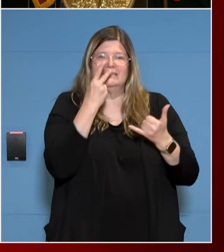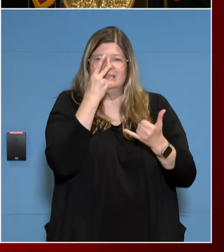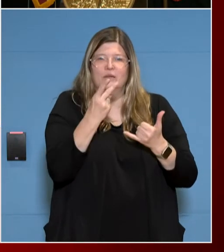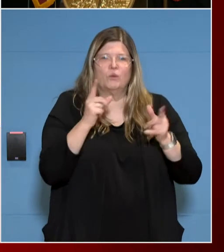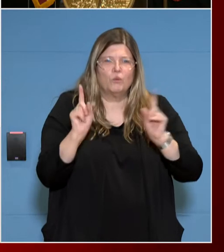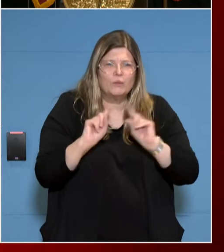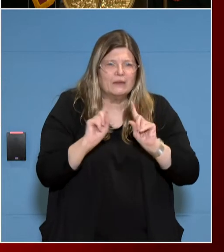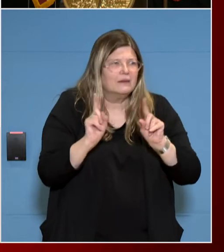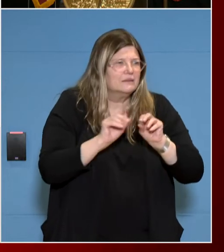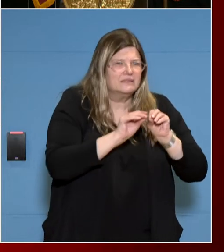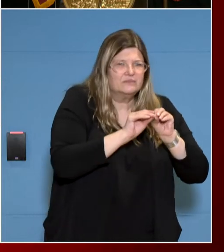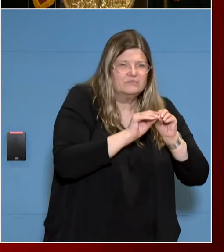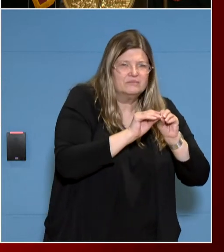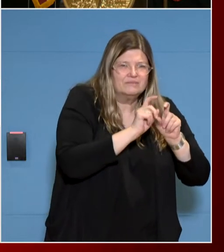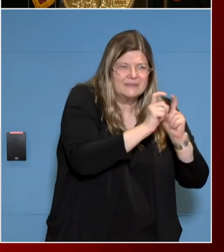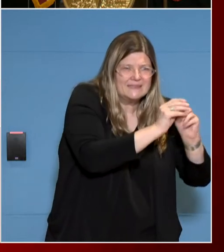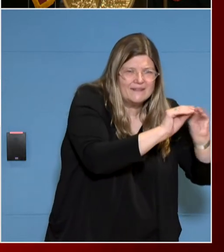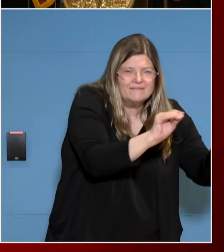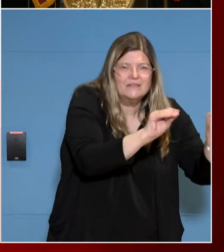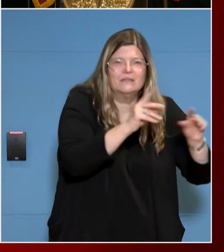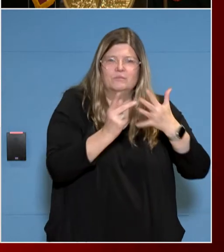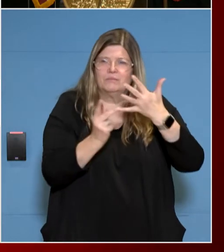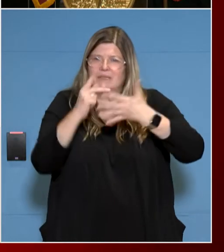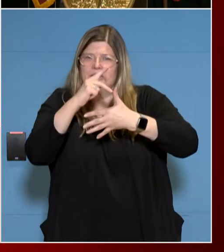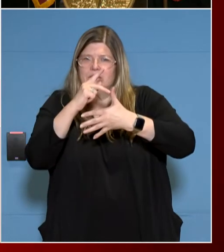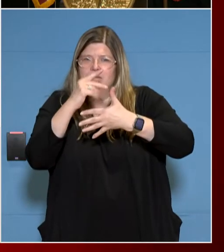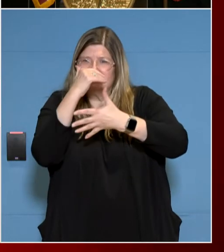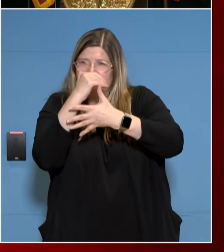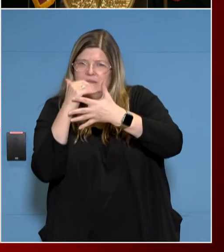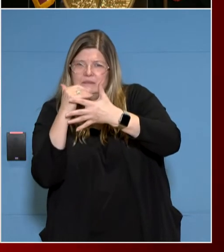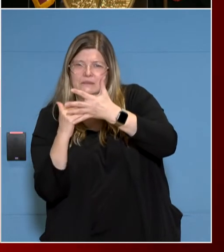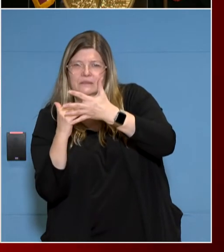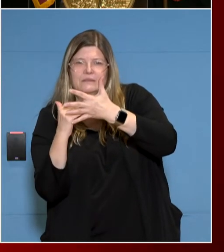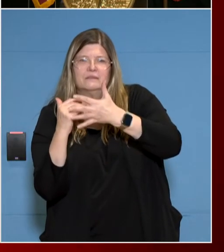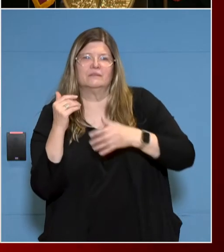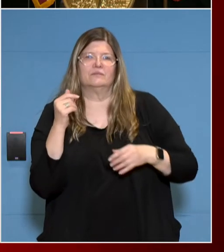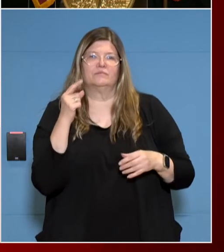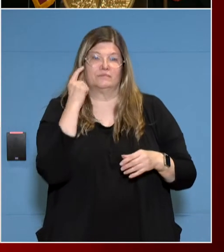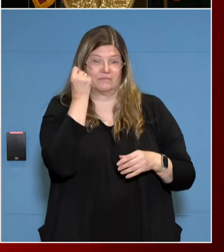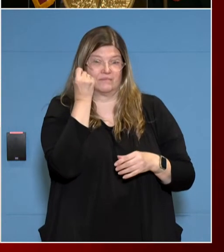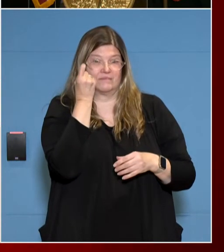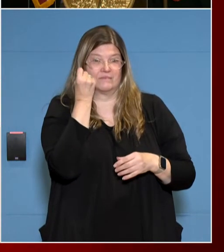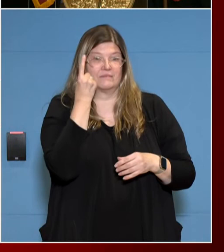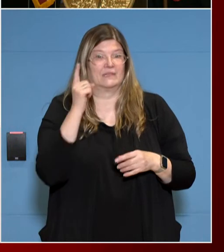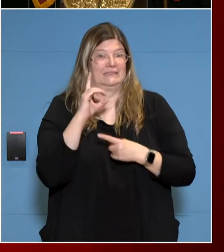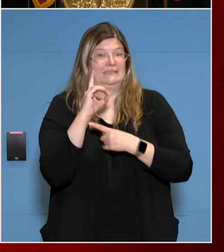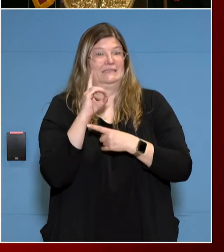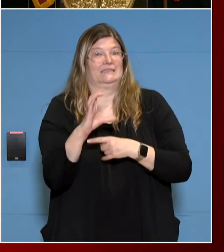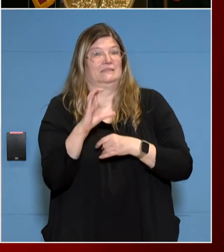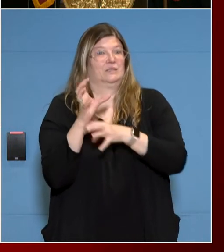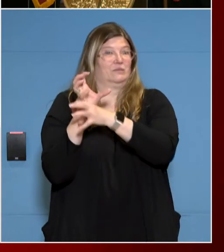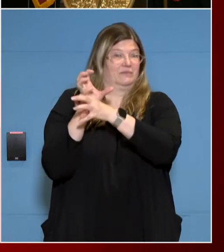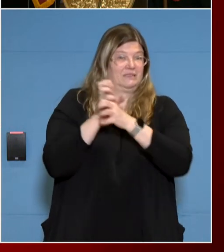to prioritize populations. As you know, this week DC is receiving